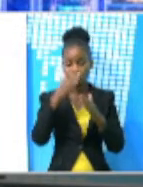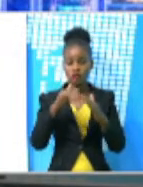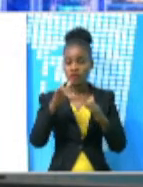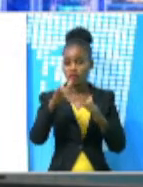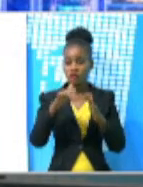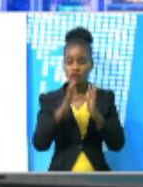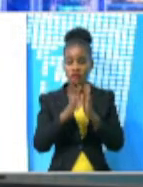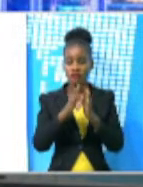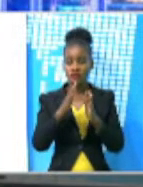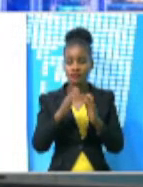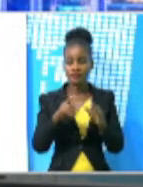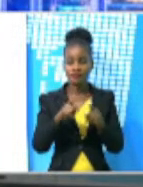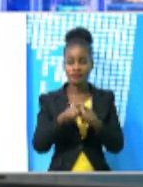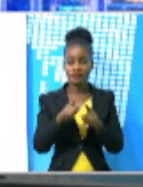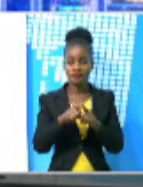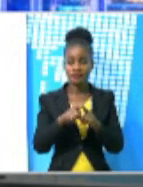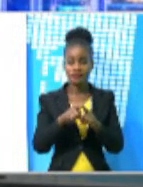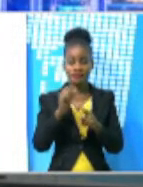say.